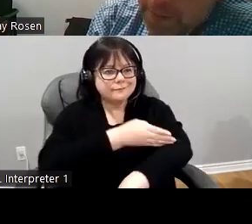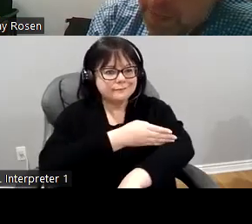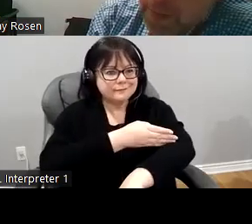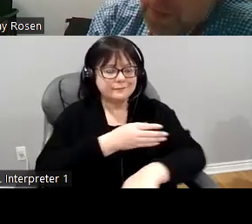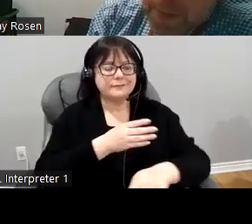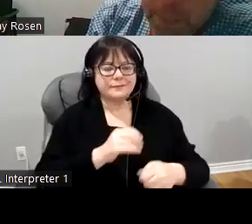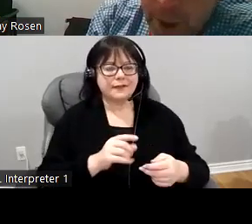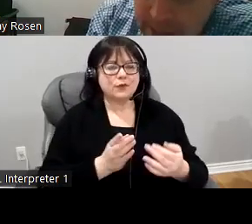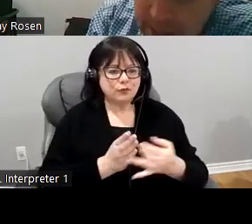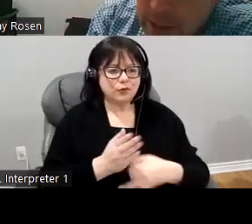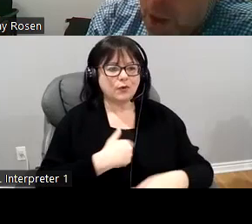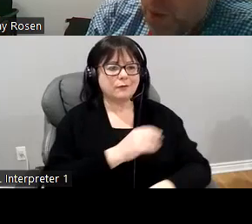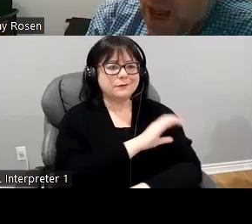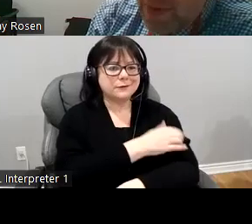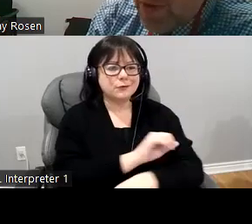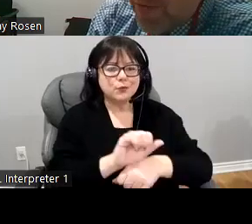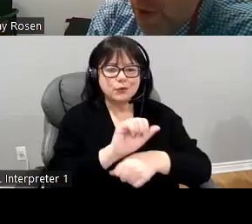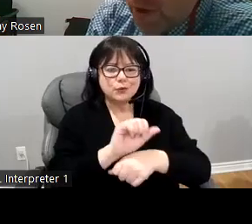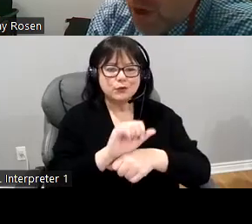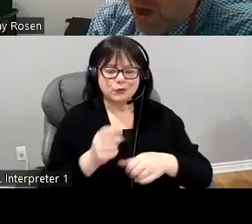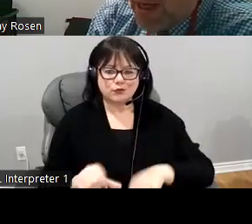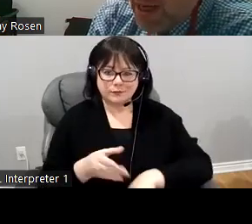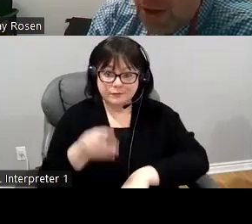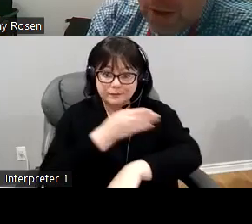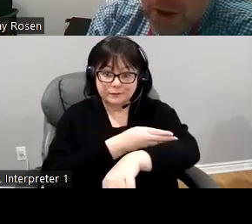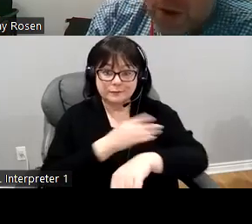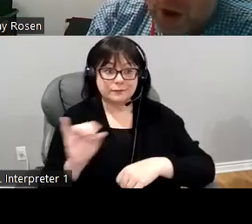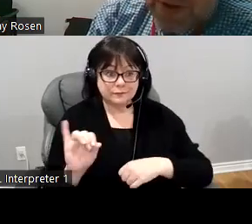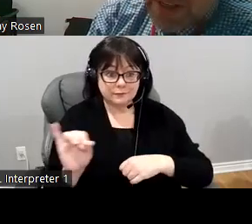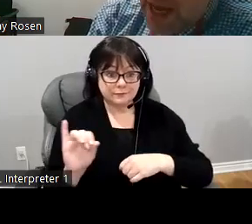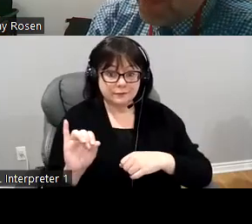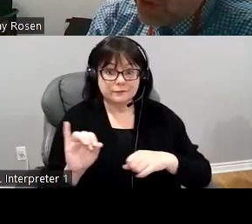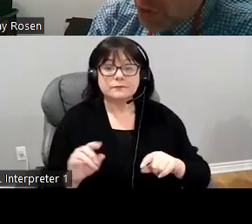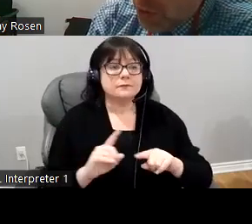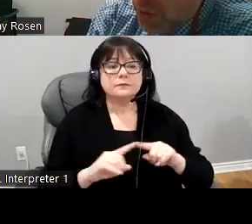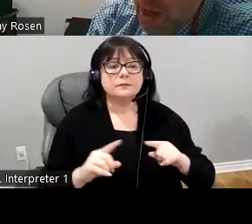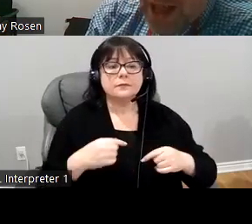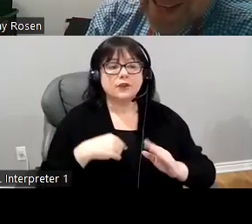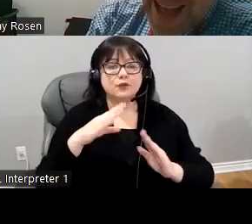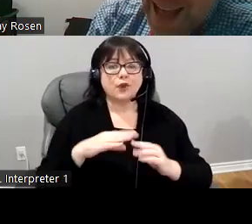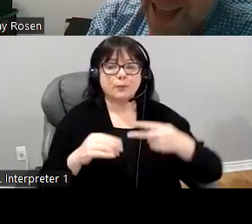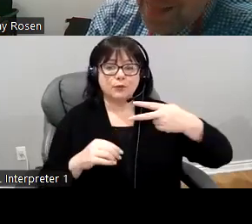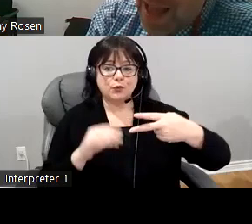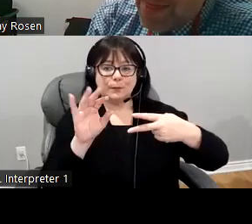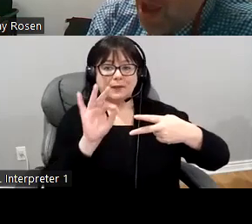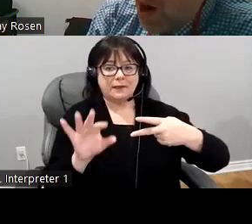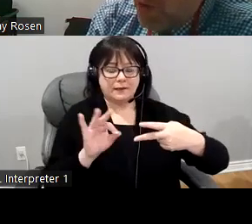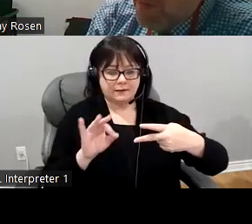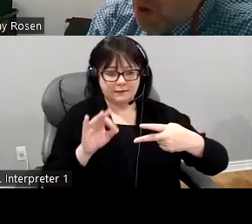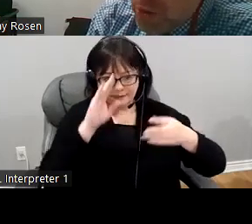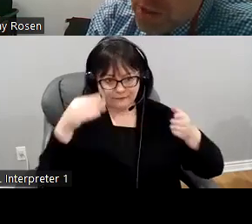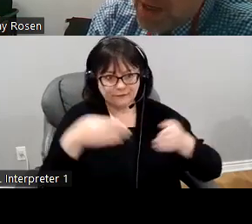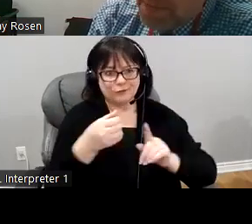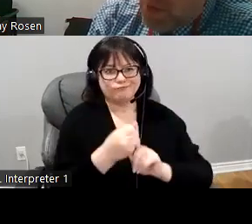practice. But what I'm going to focus on here are the top two, because I think they are